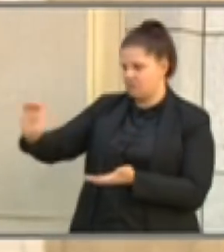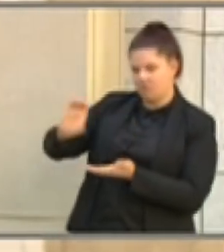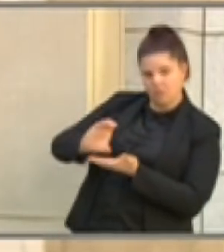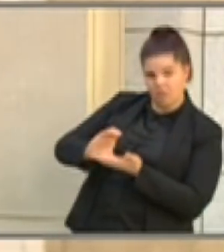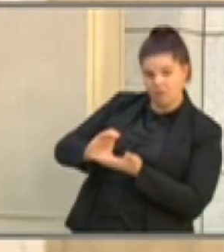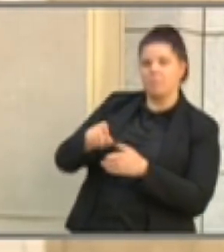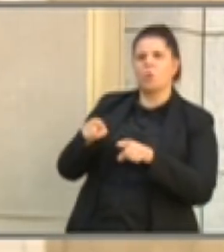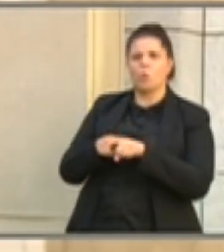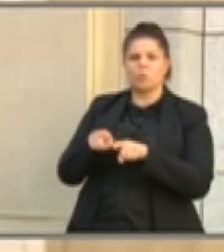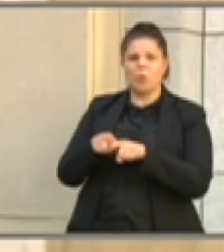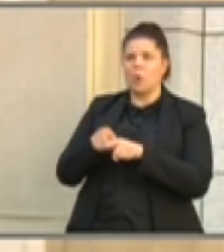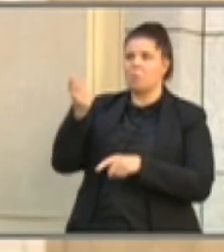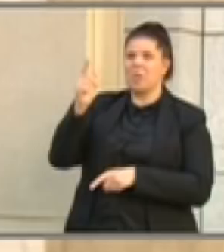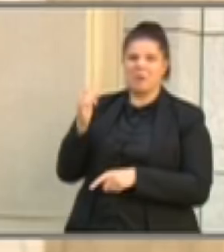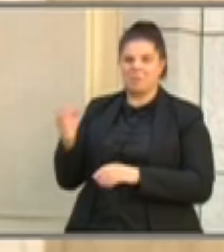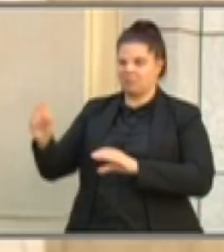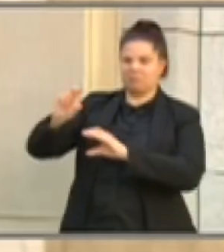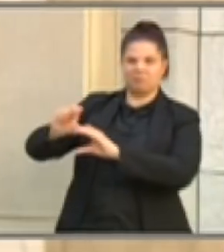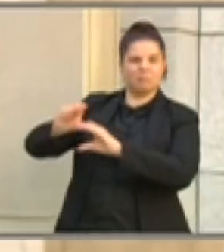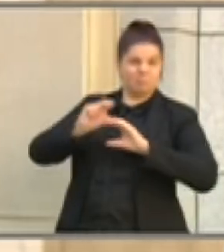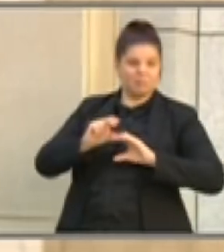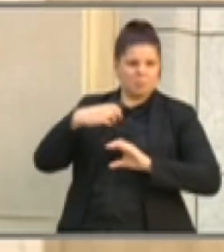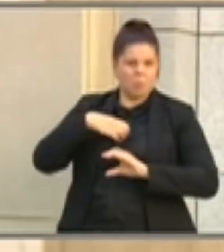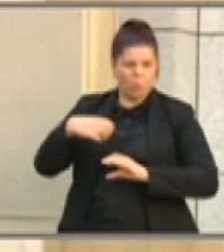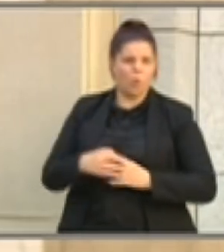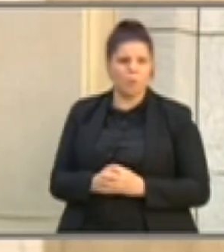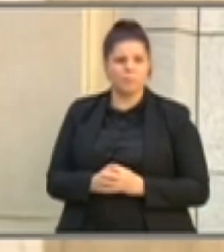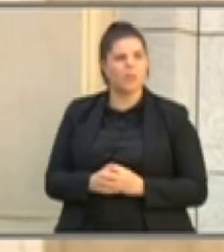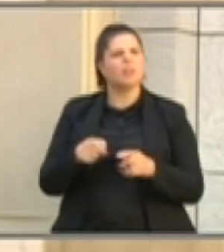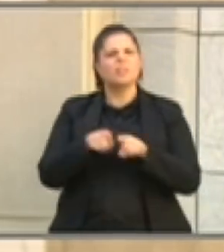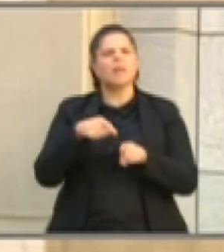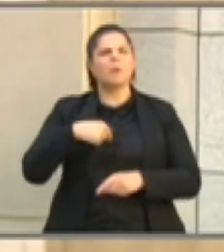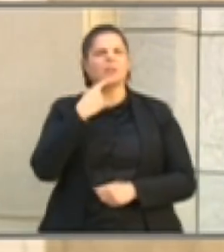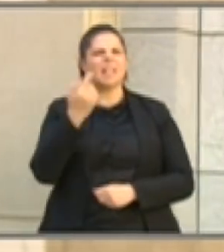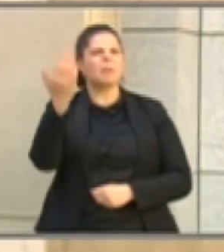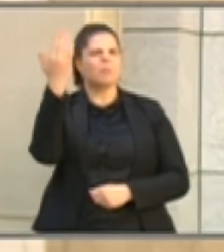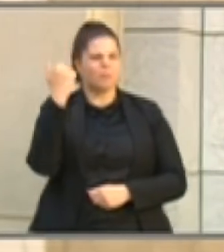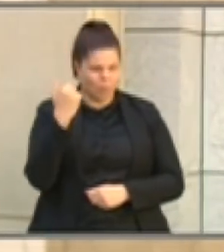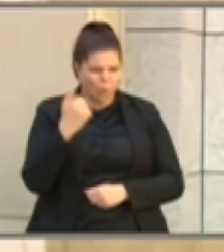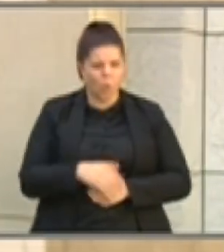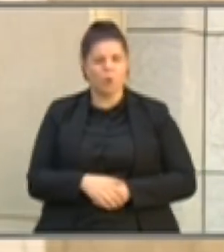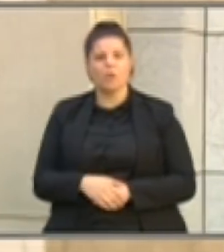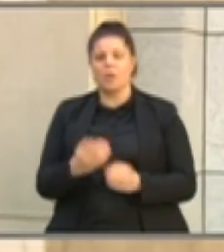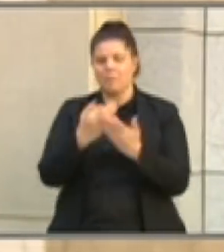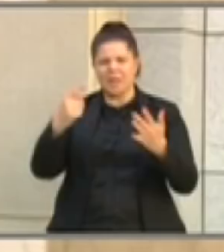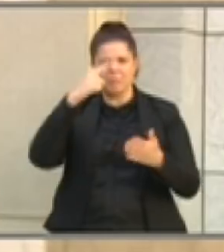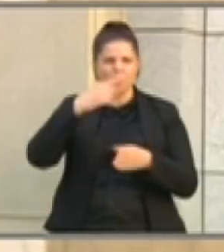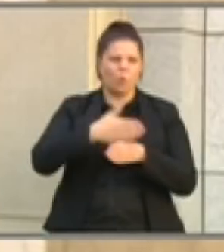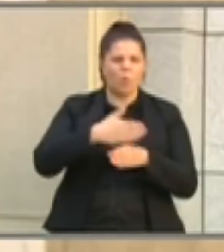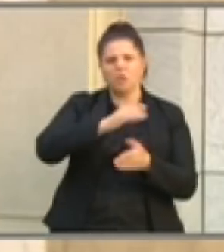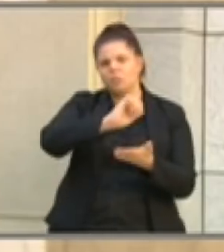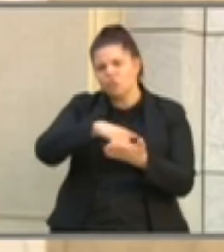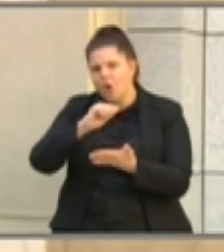amount. And as I said in my opening comments, you will have many workers in the retail space, in